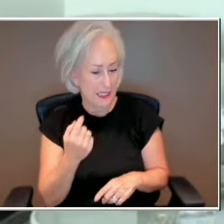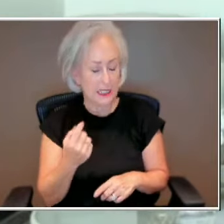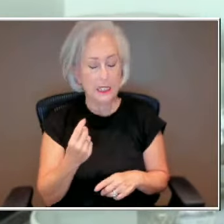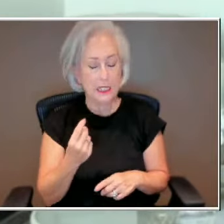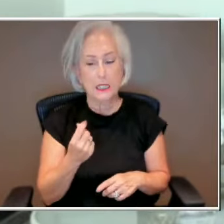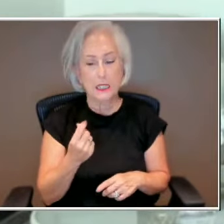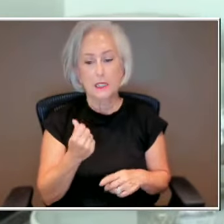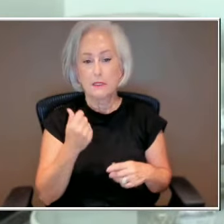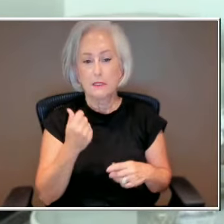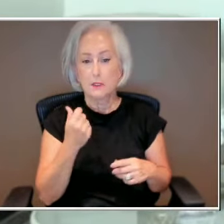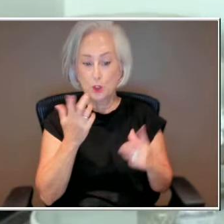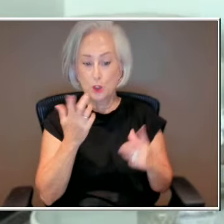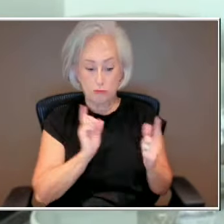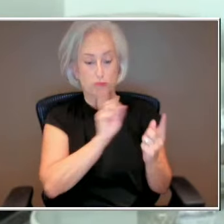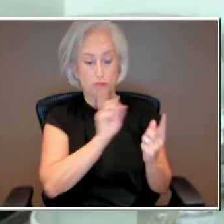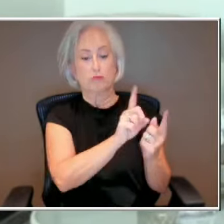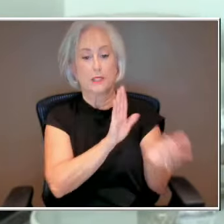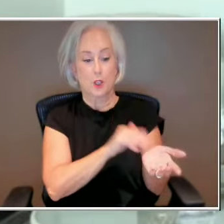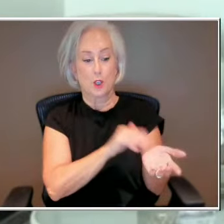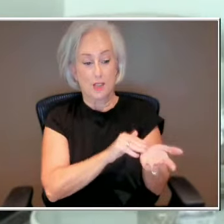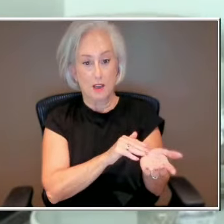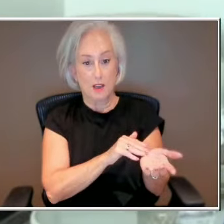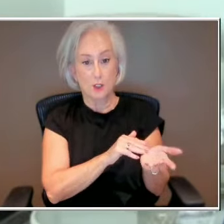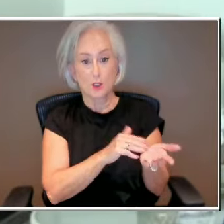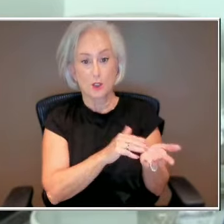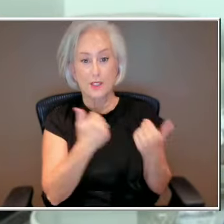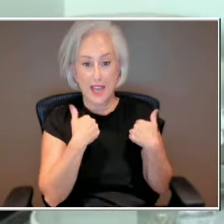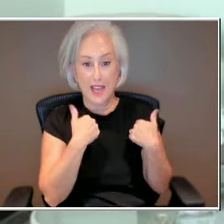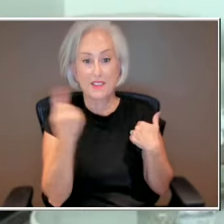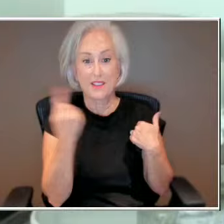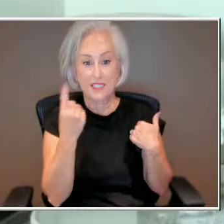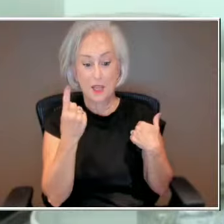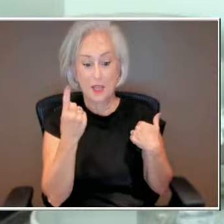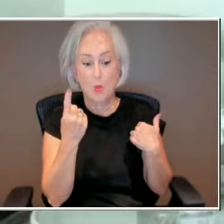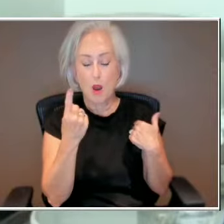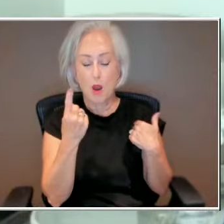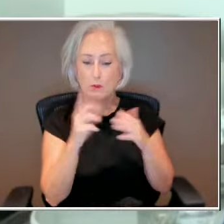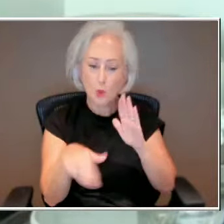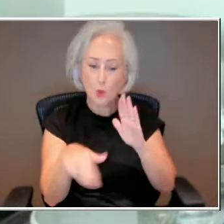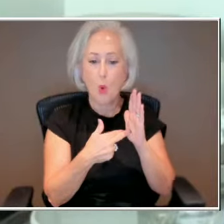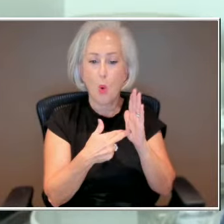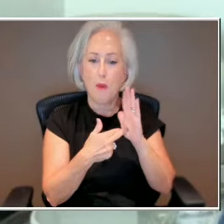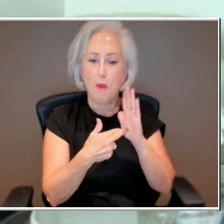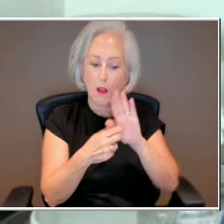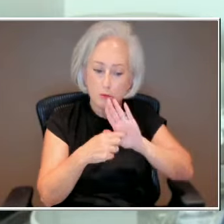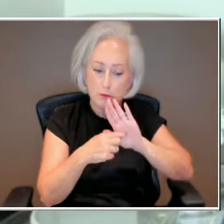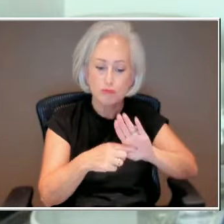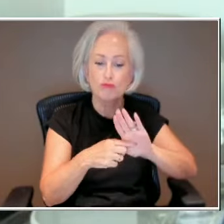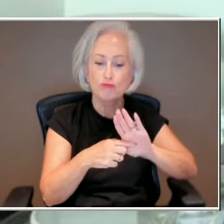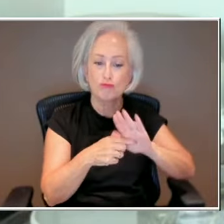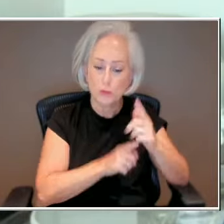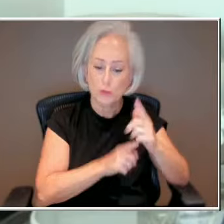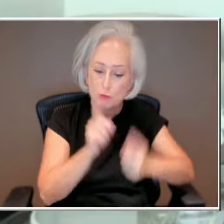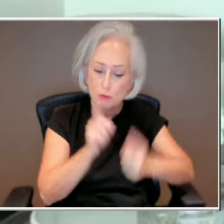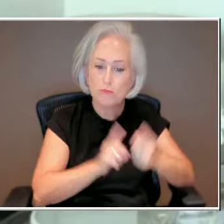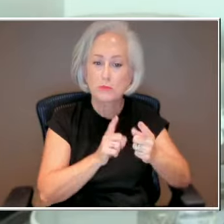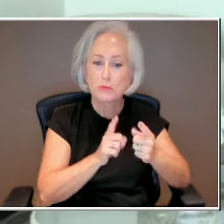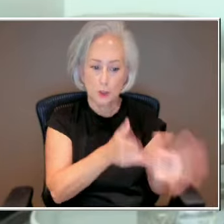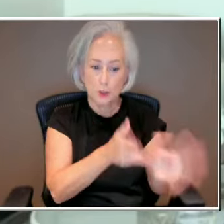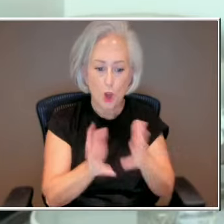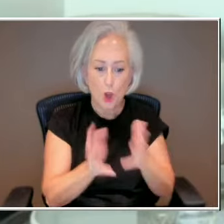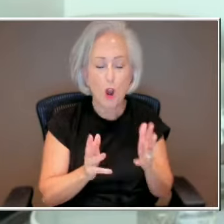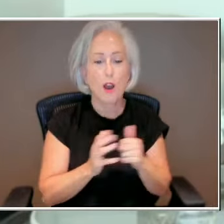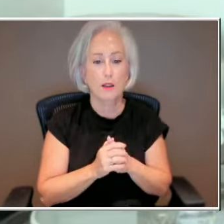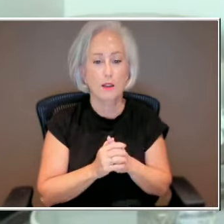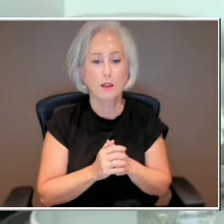a role model to look to that is through these groups, through these organizations, through seeing someone do an interview or talks like this, it